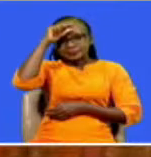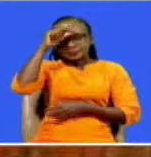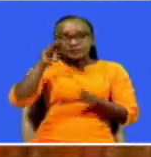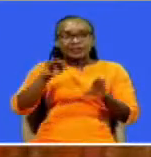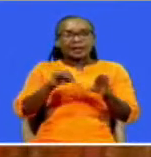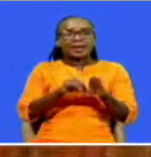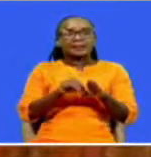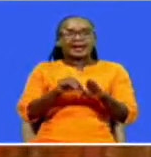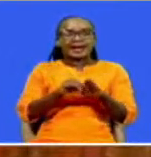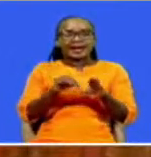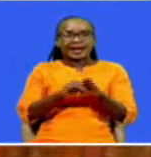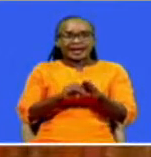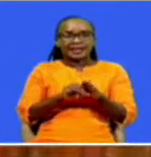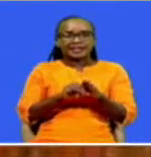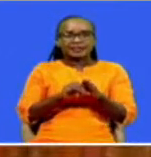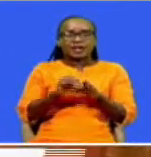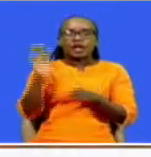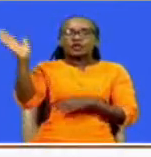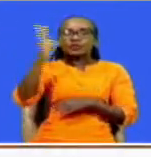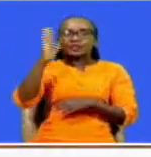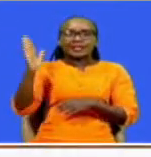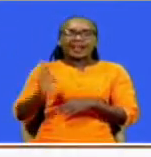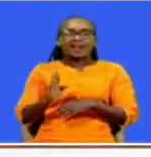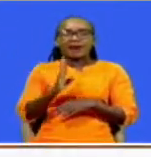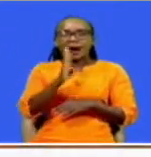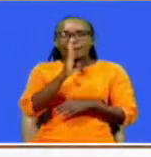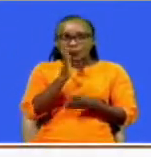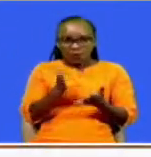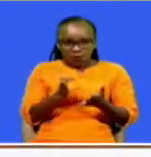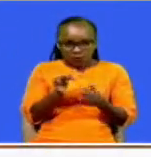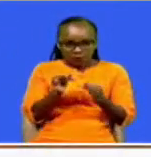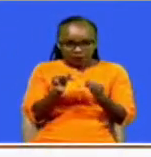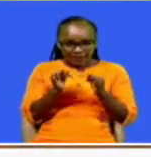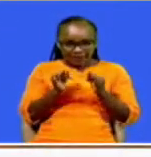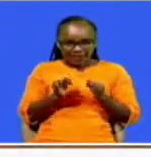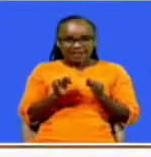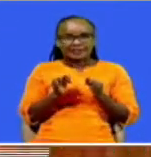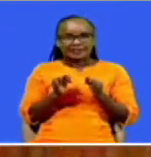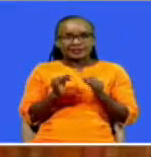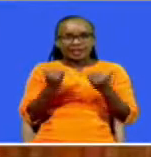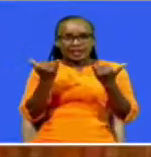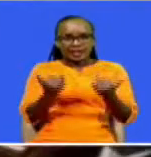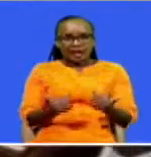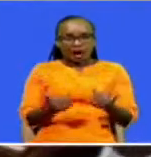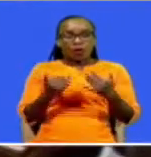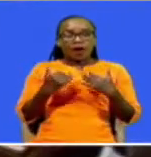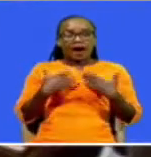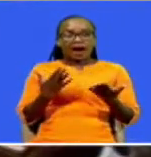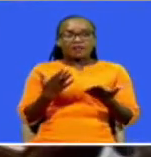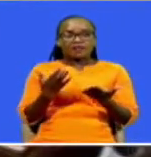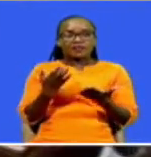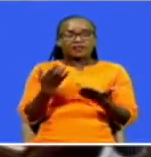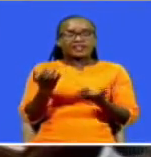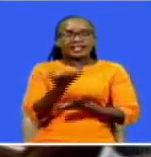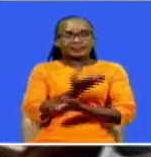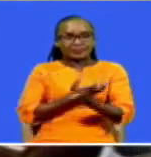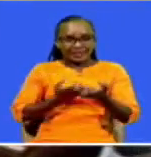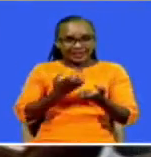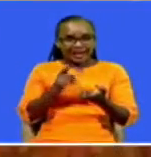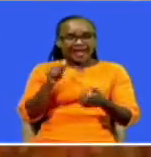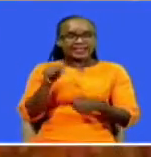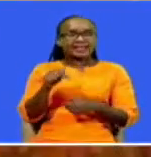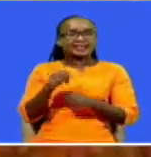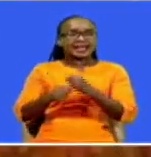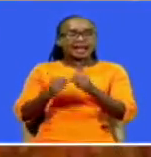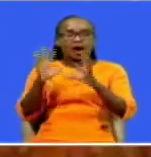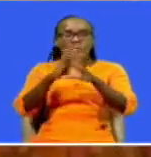members should never borrow to finance recurrent expenditure. This year alone,